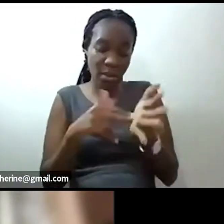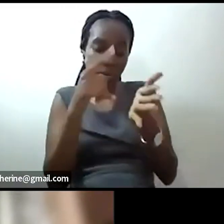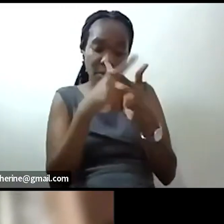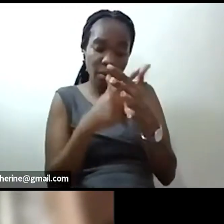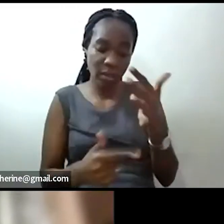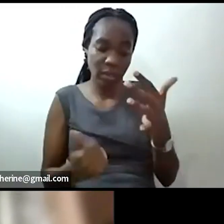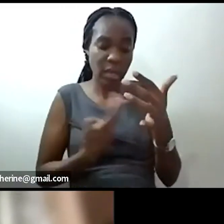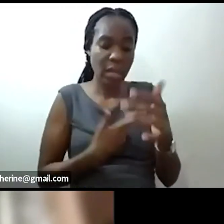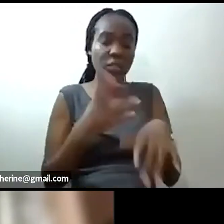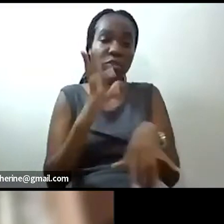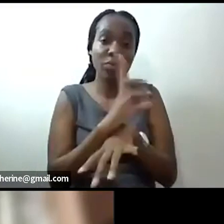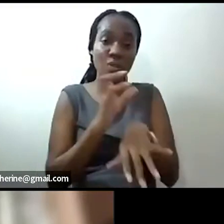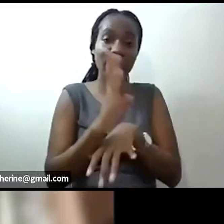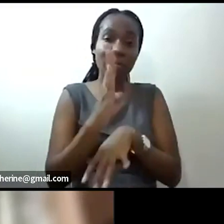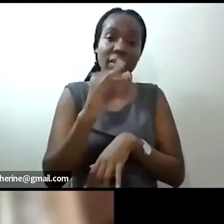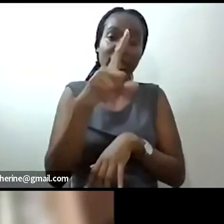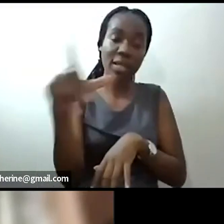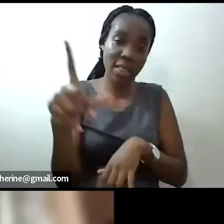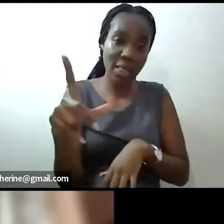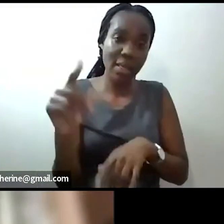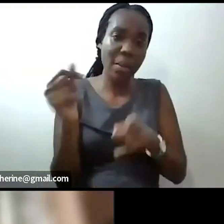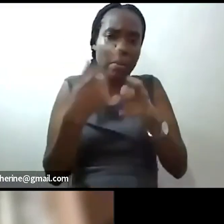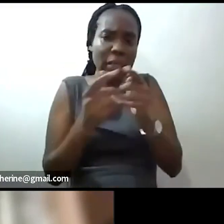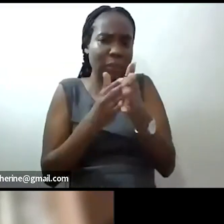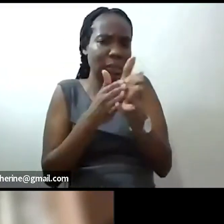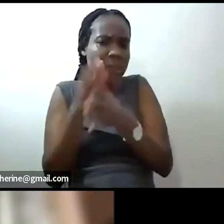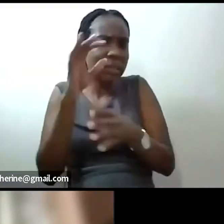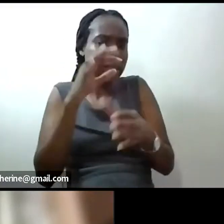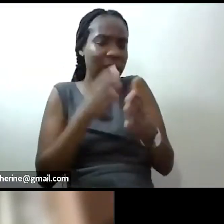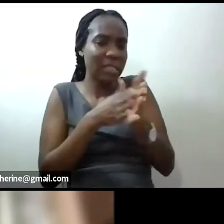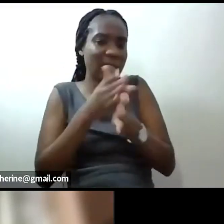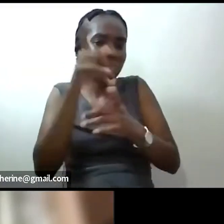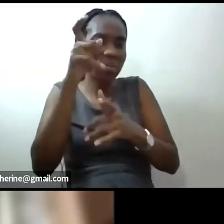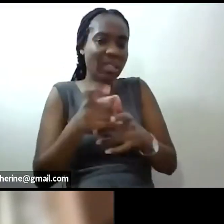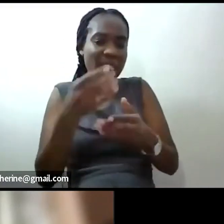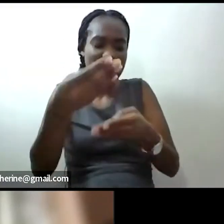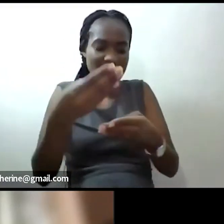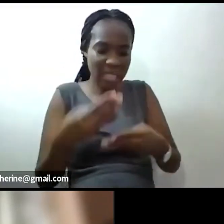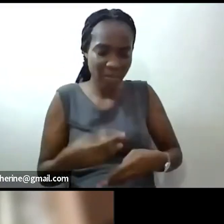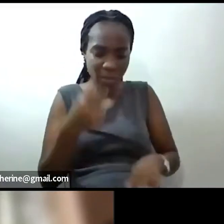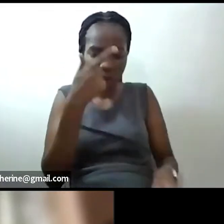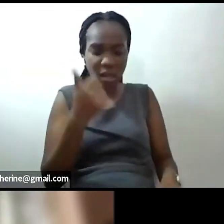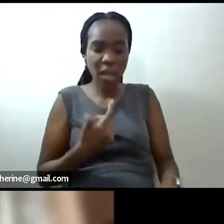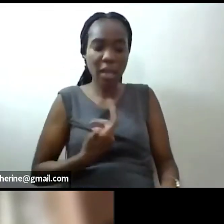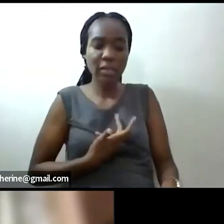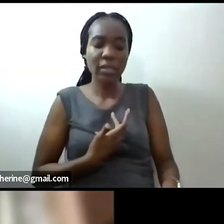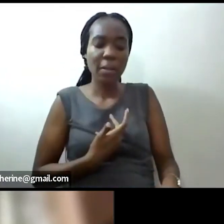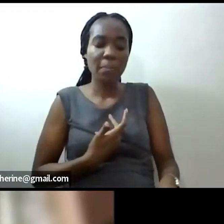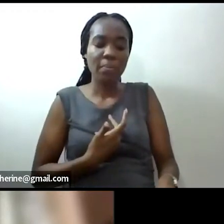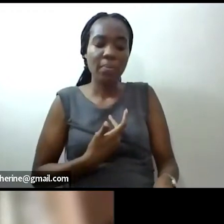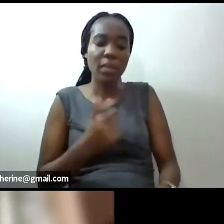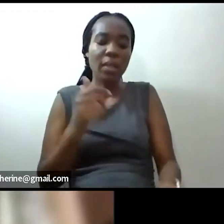interest receivable during the term of the bill. And then you receive the face value of the bill at the end of the period. For